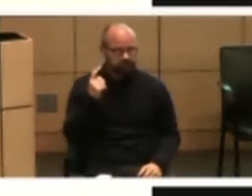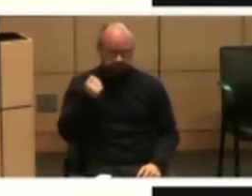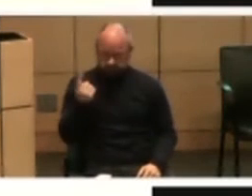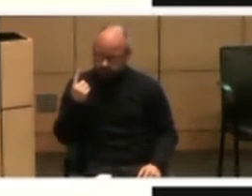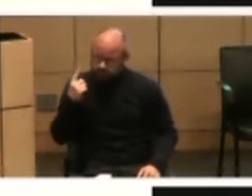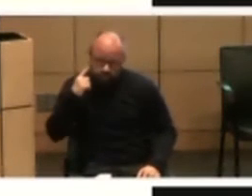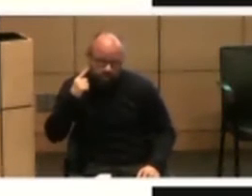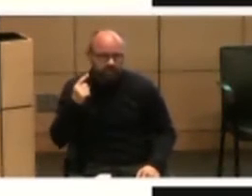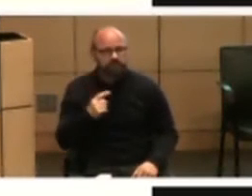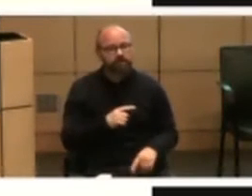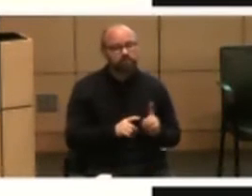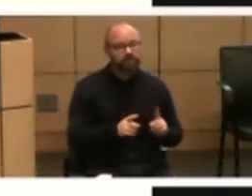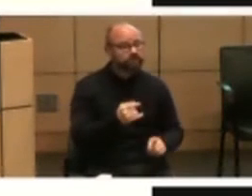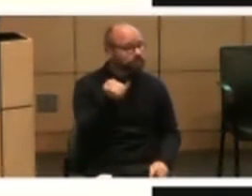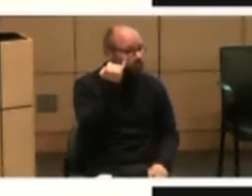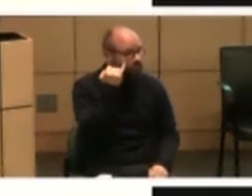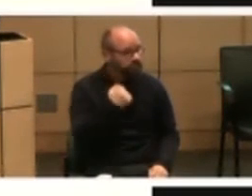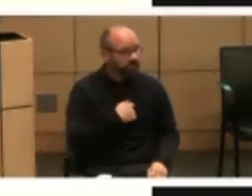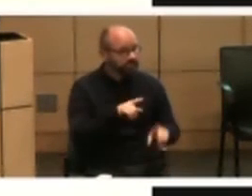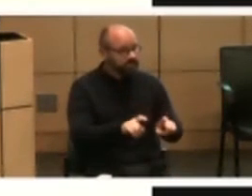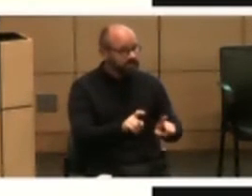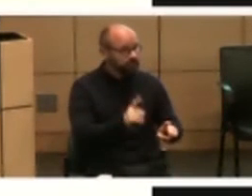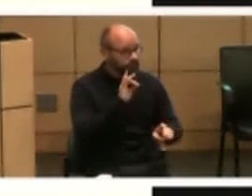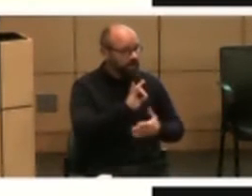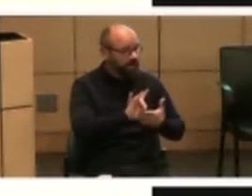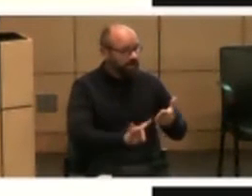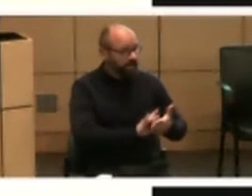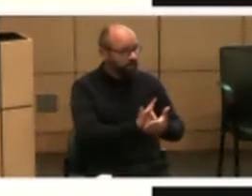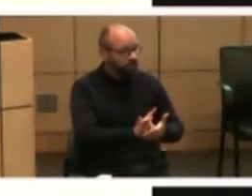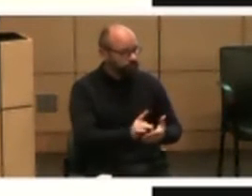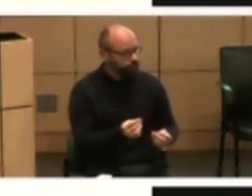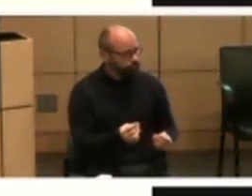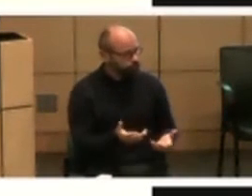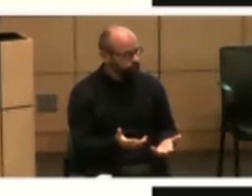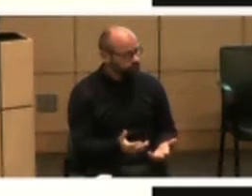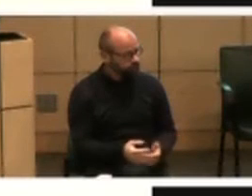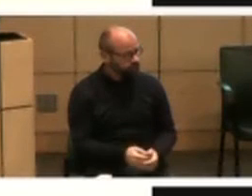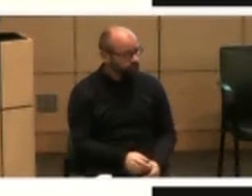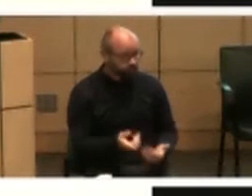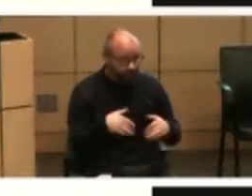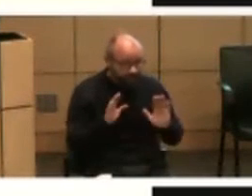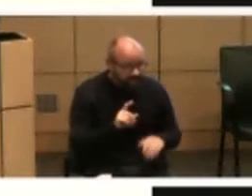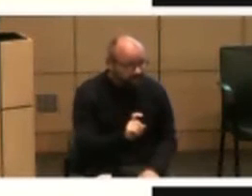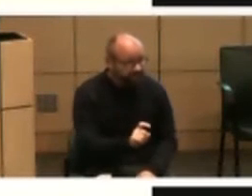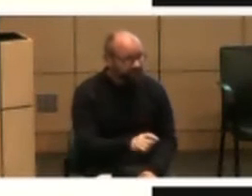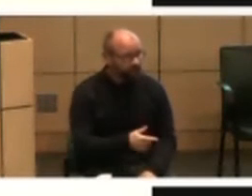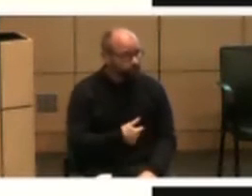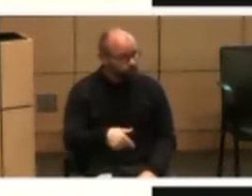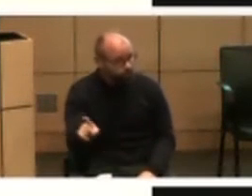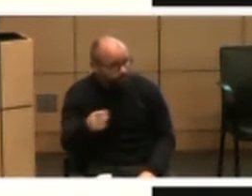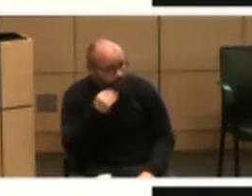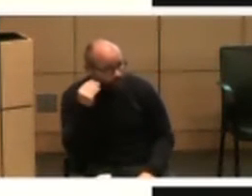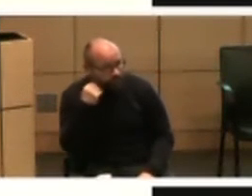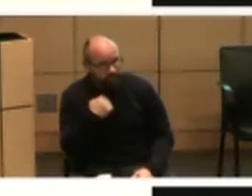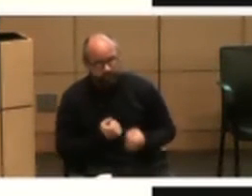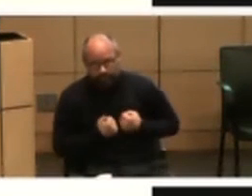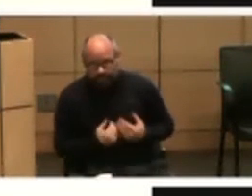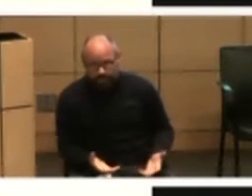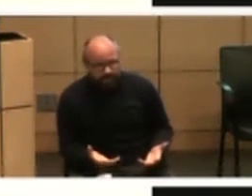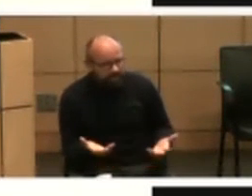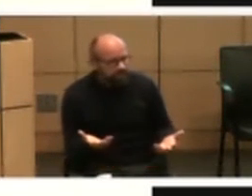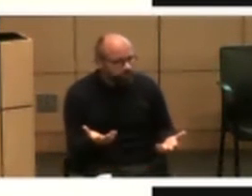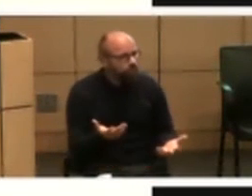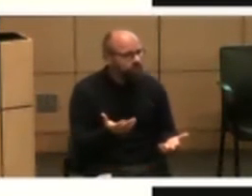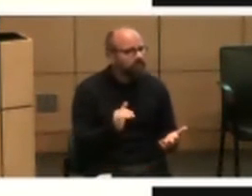8 hours, what would you do? Would you just get tired and stop trying? Would you just come home really fatigued? And so people are really interested in